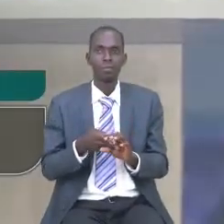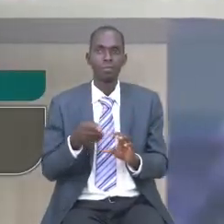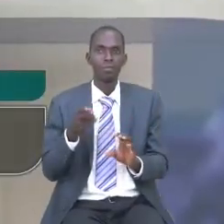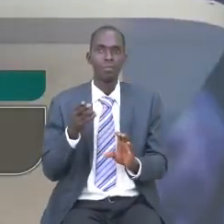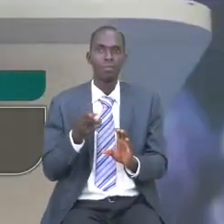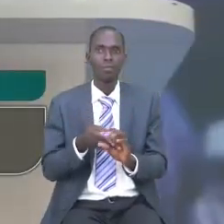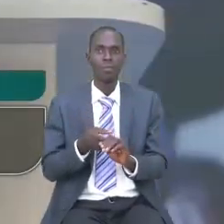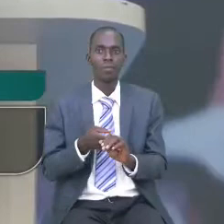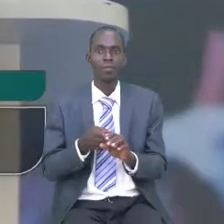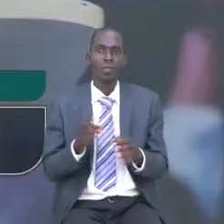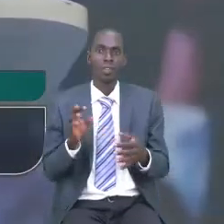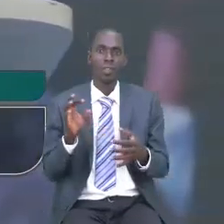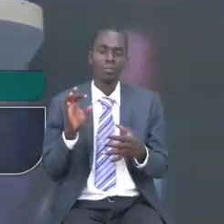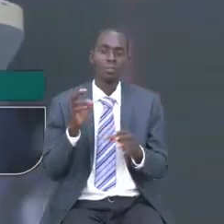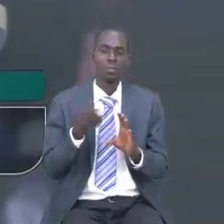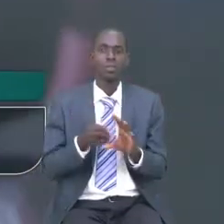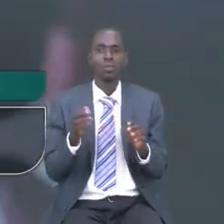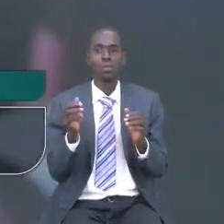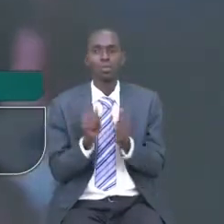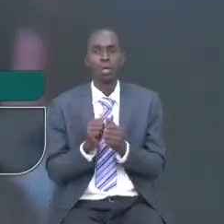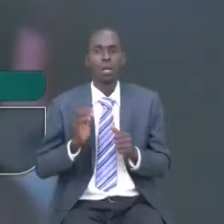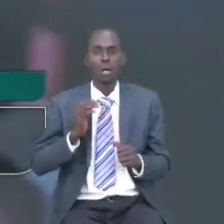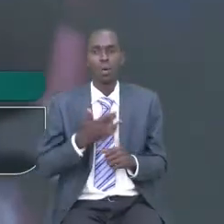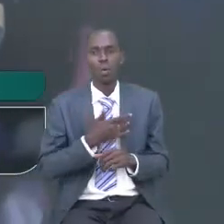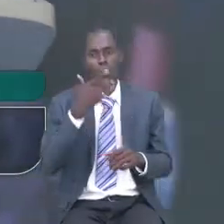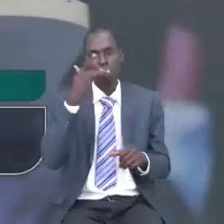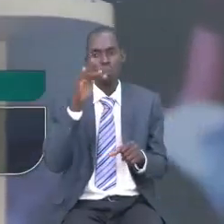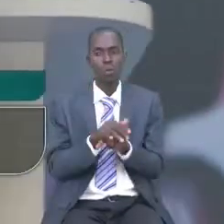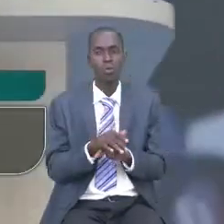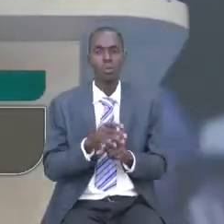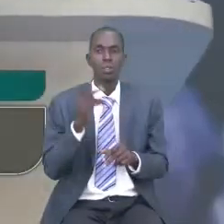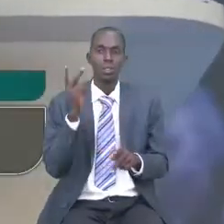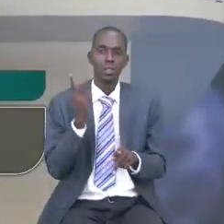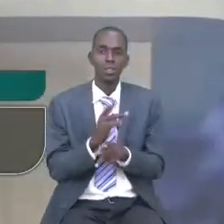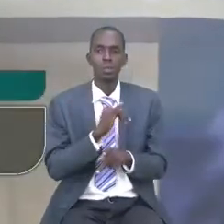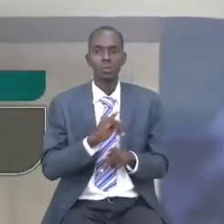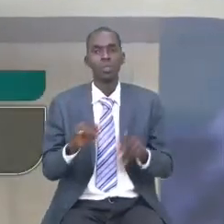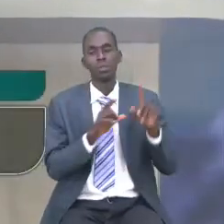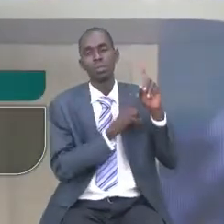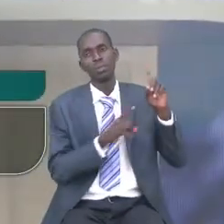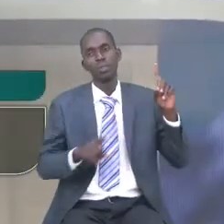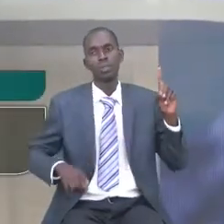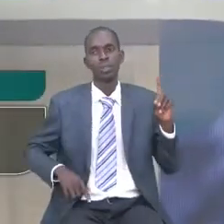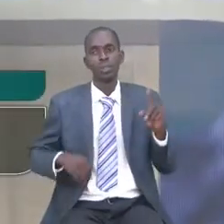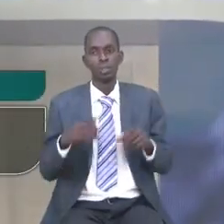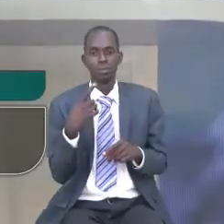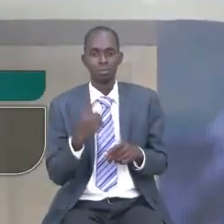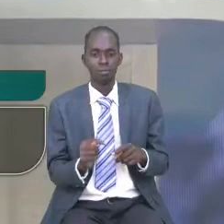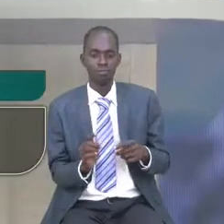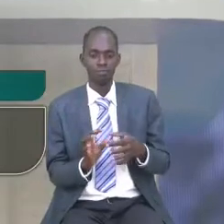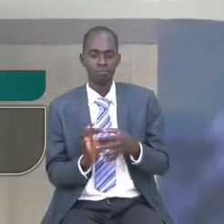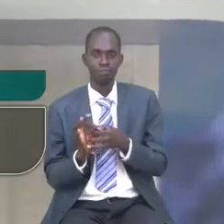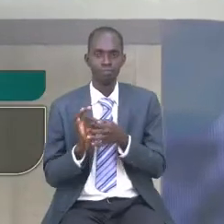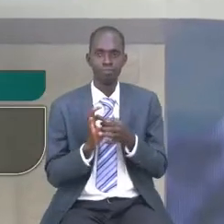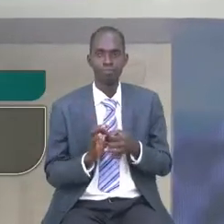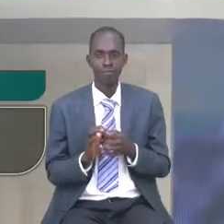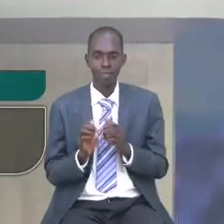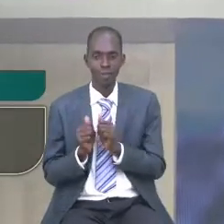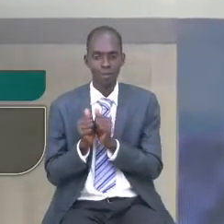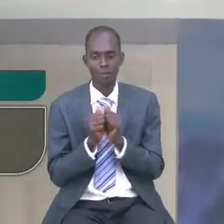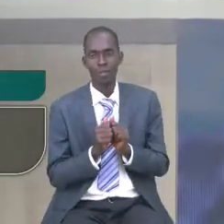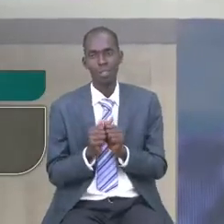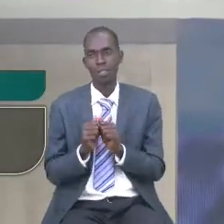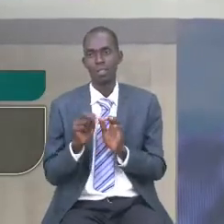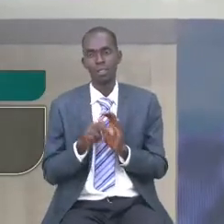promise-keeping Lord. The partnership. Your goal is higher than